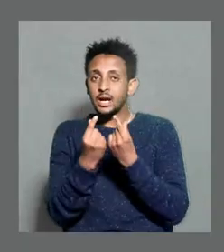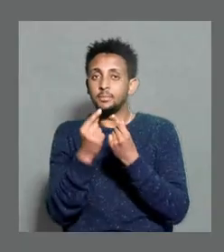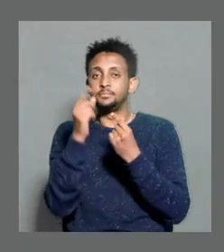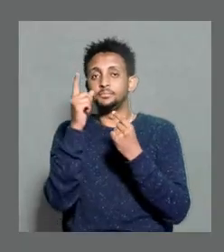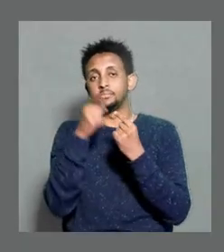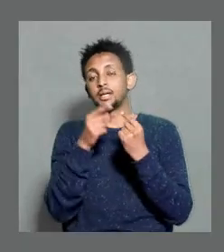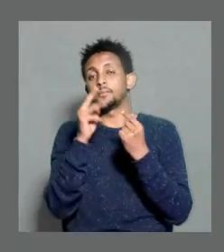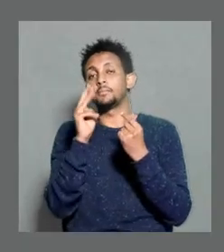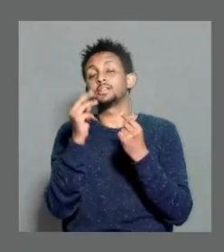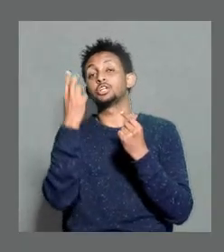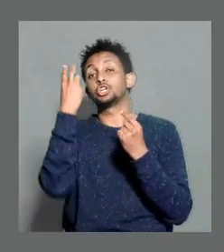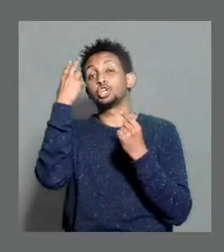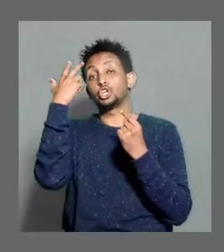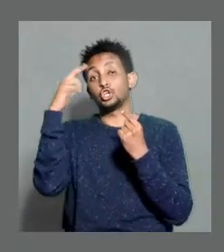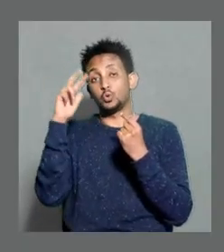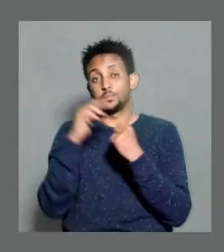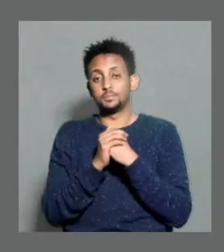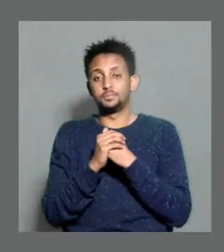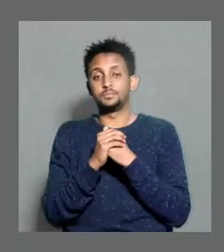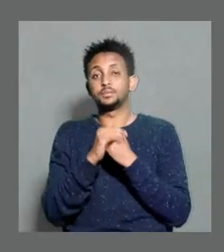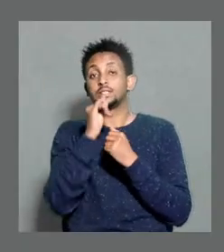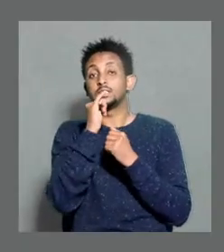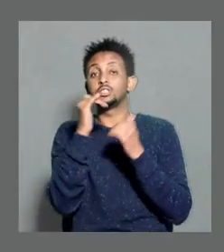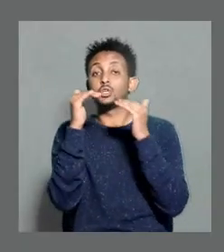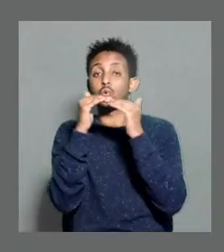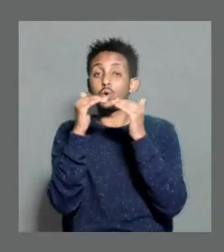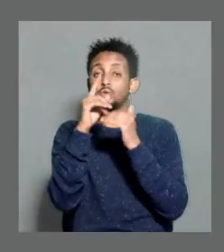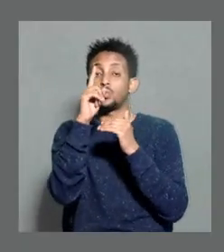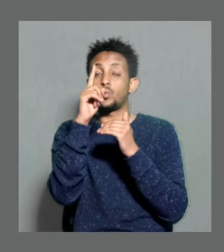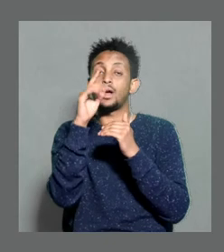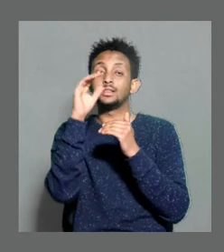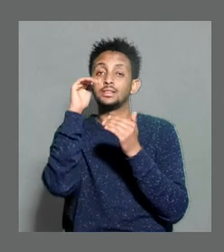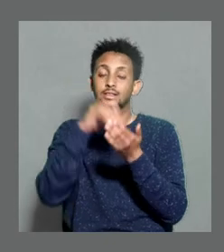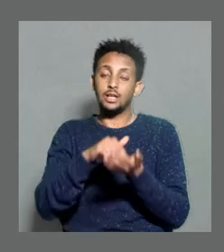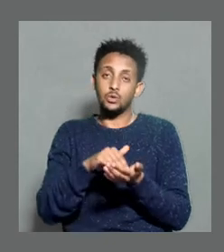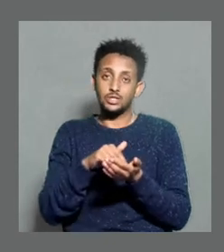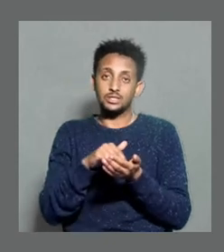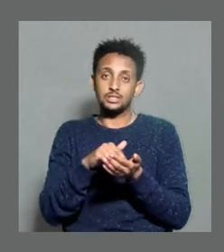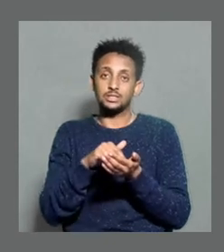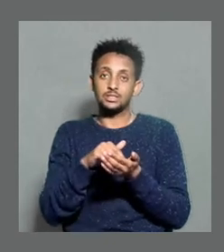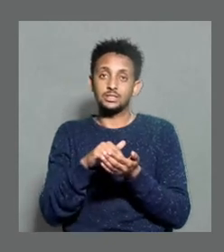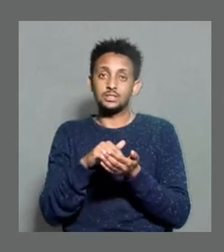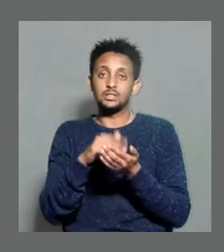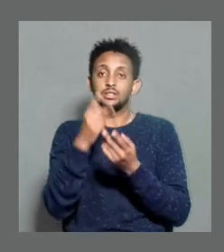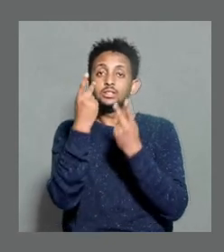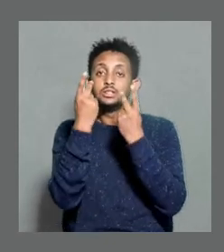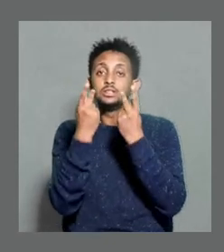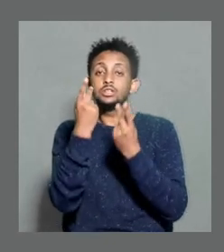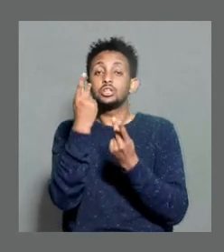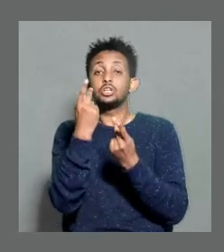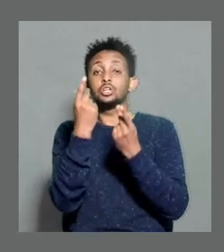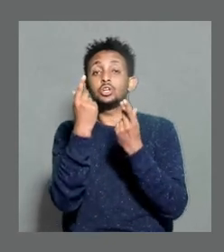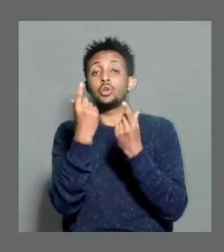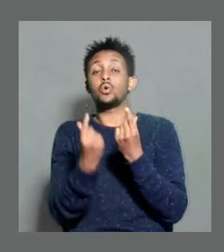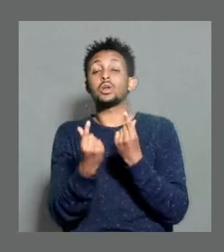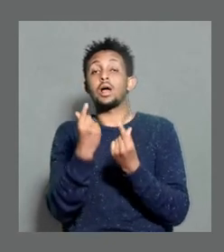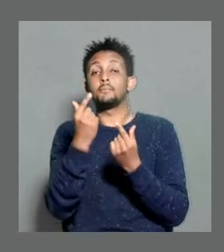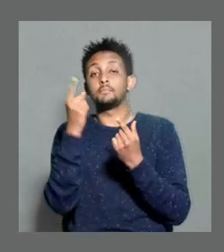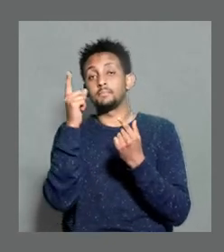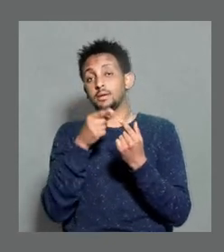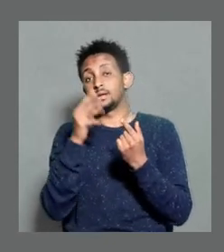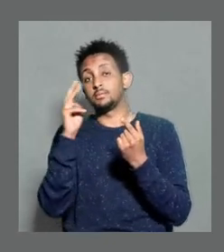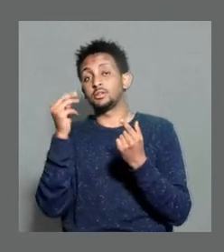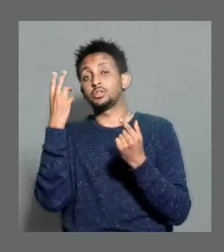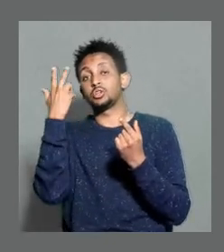per centimeter cube is equals to 1,000 kilogram per